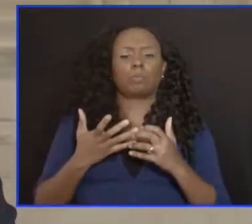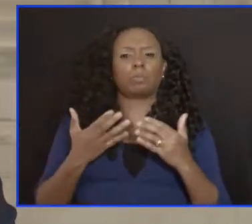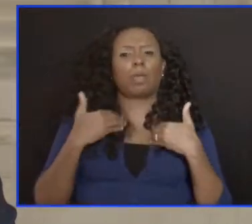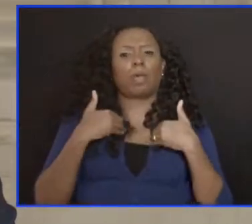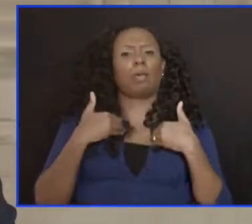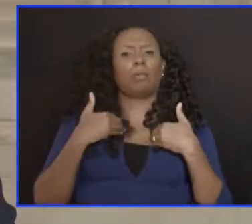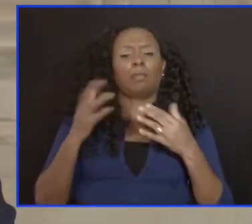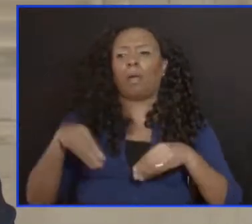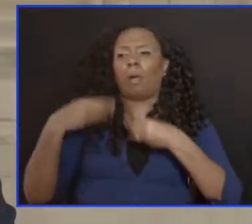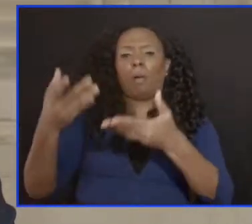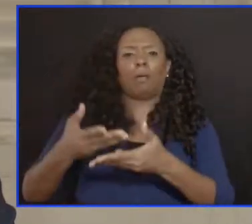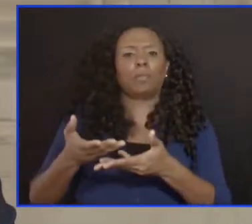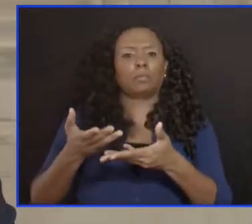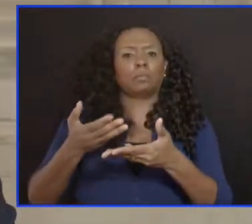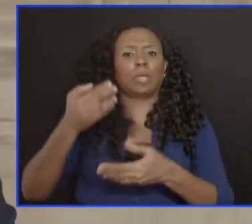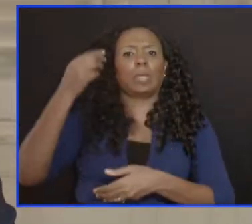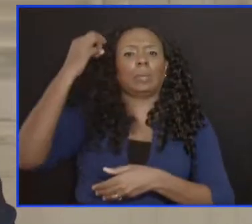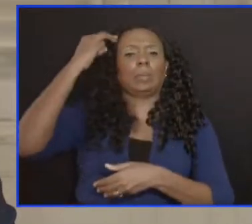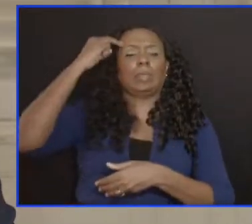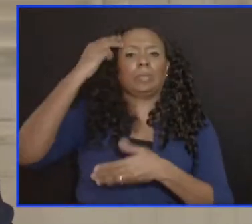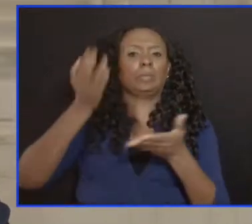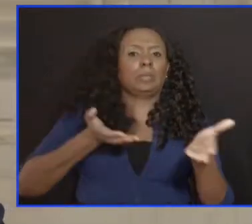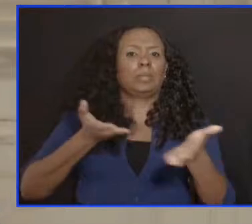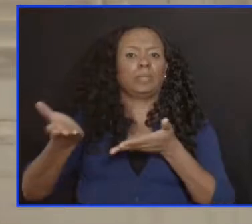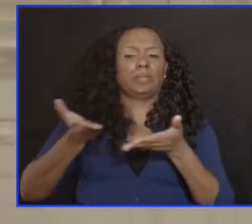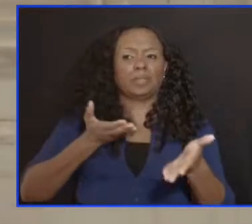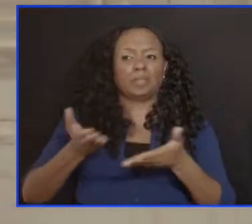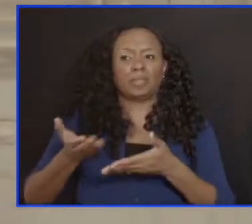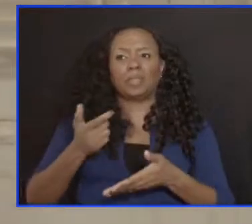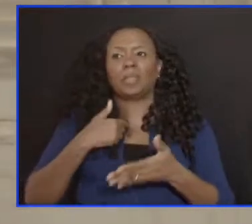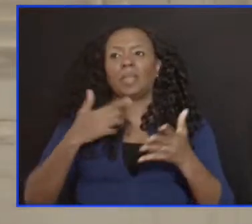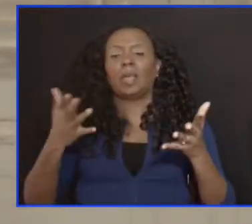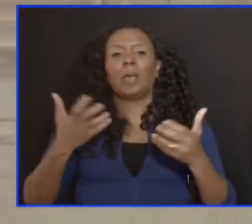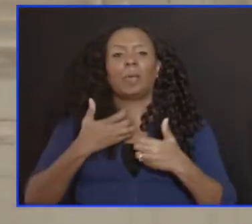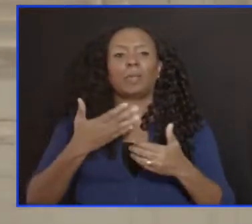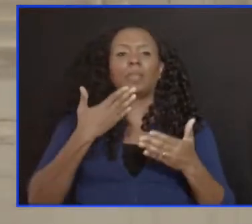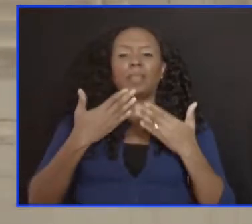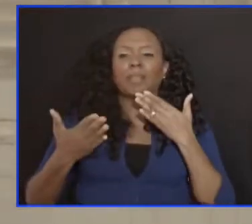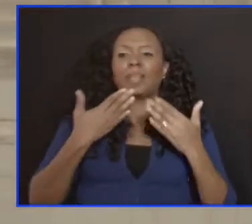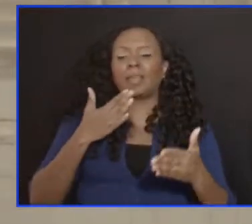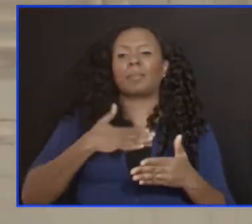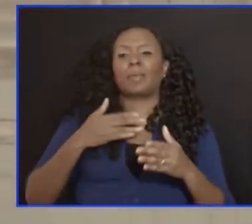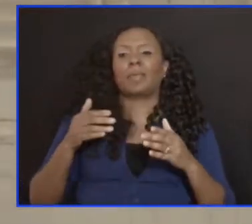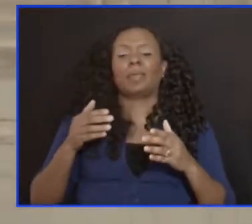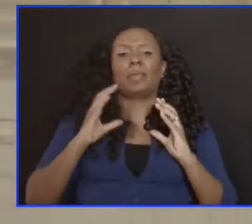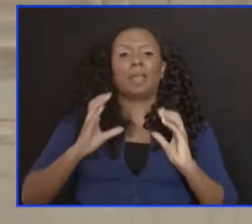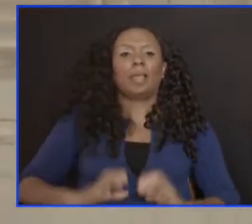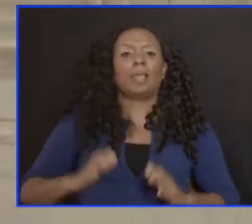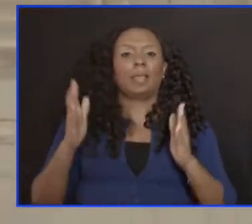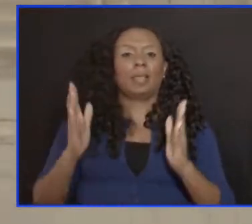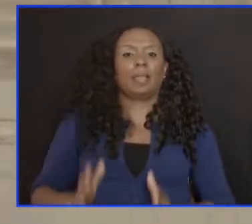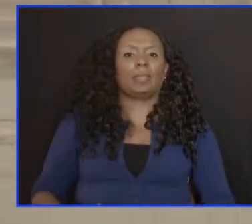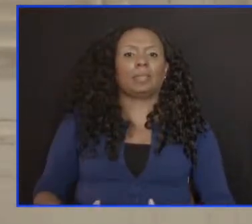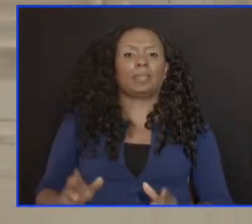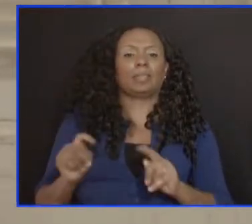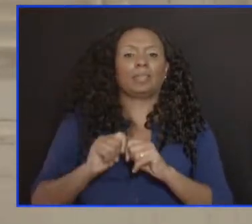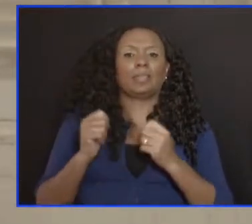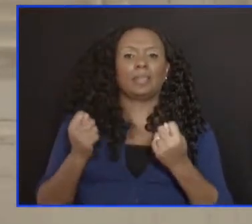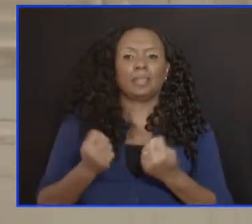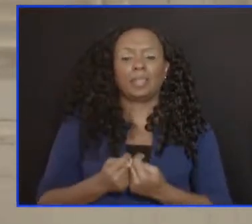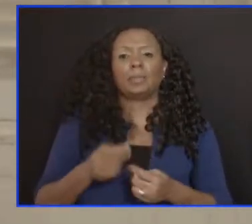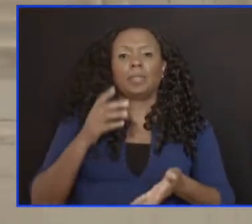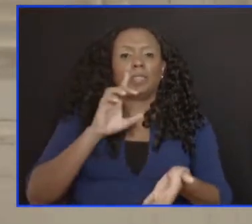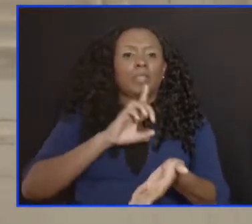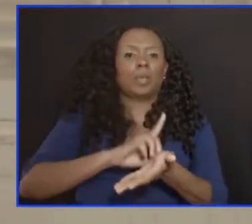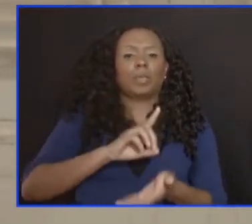and the client relations aspect to be maintained. I want to shout out our client relations team Dr. Ray Carbon and Mr. Nicholas